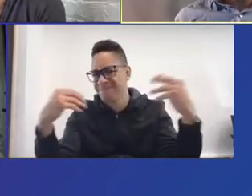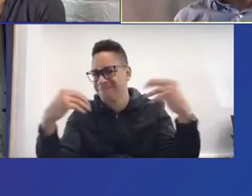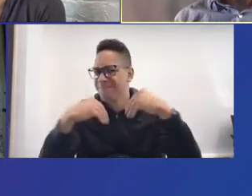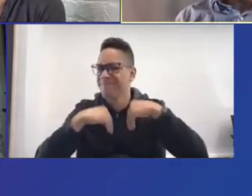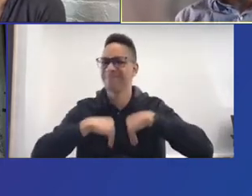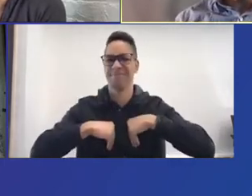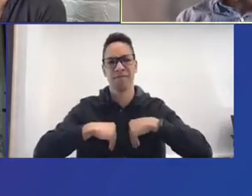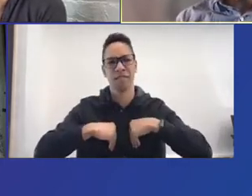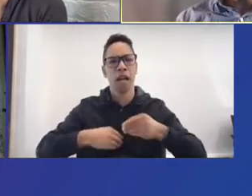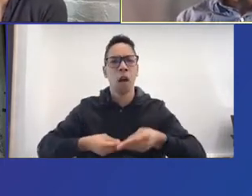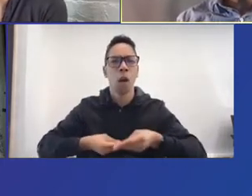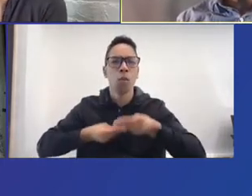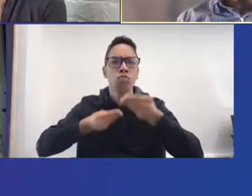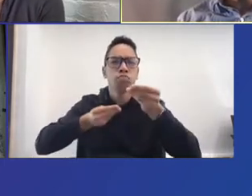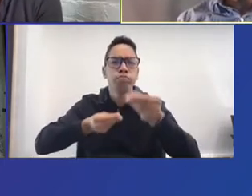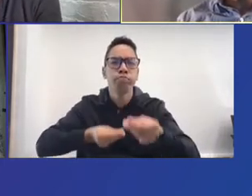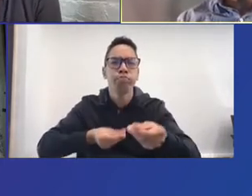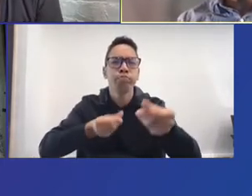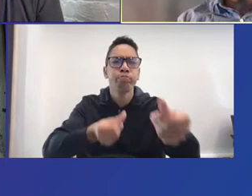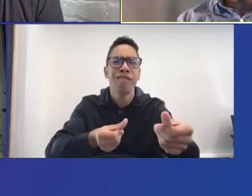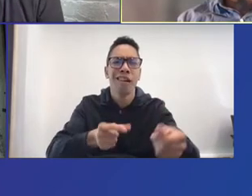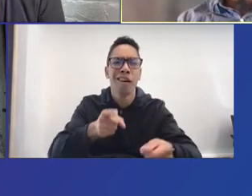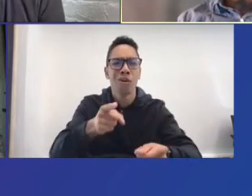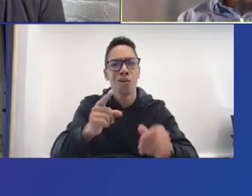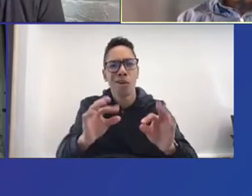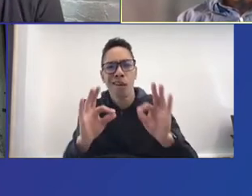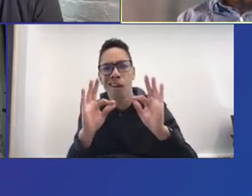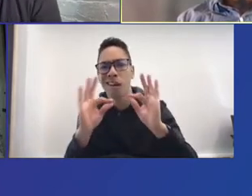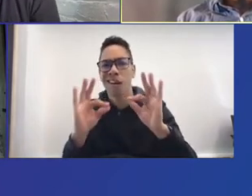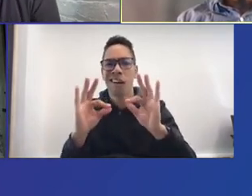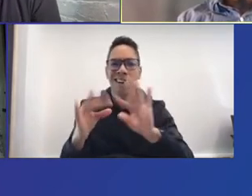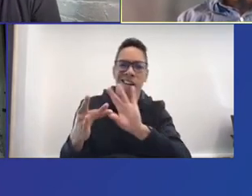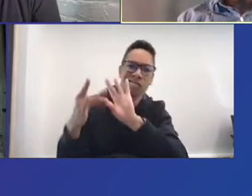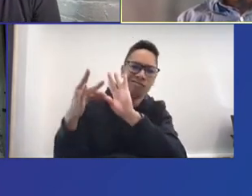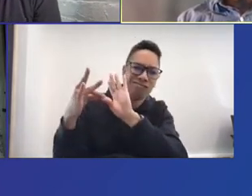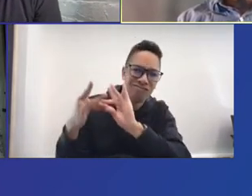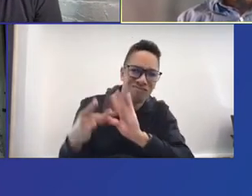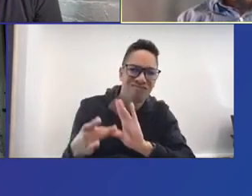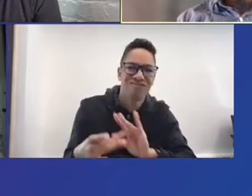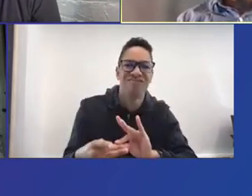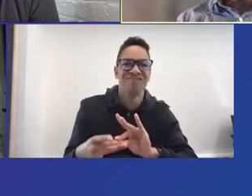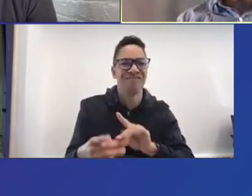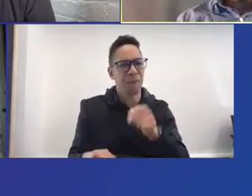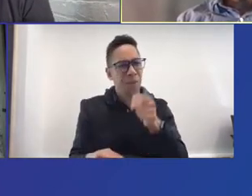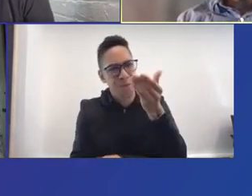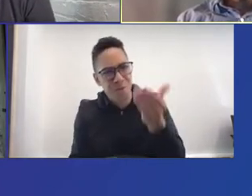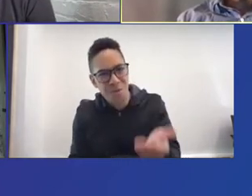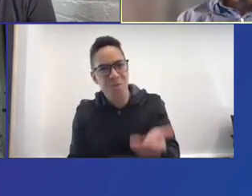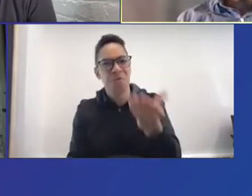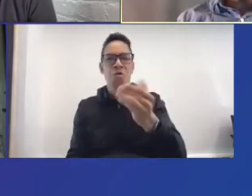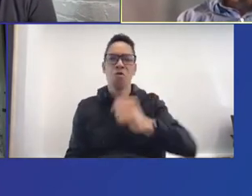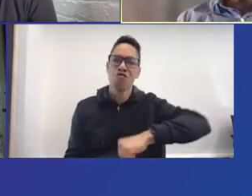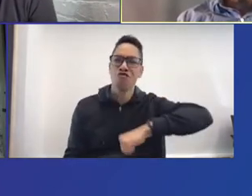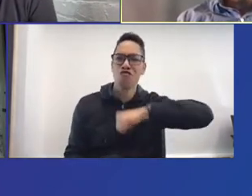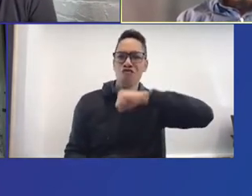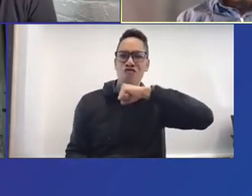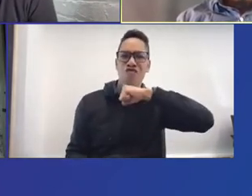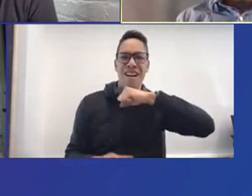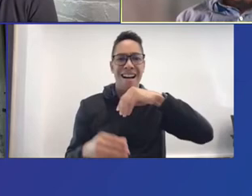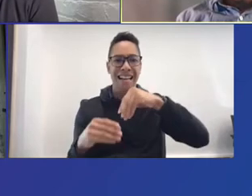fluid motion, that you are a conduit for all these things, that you are the rock in the